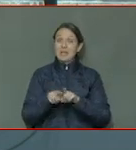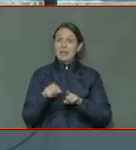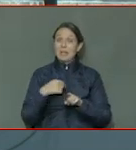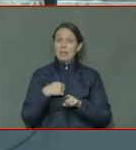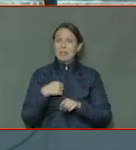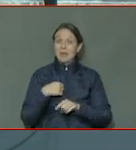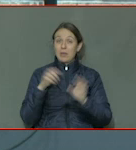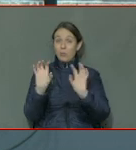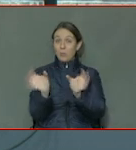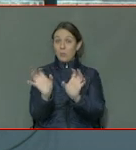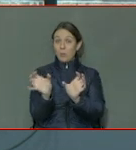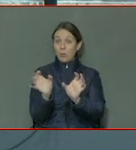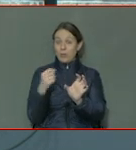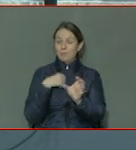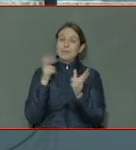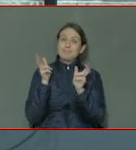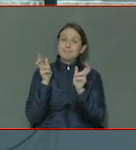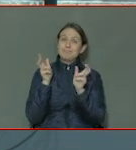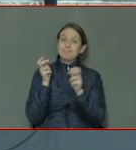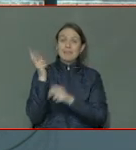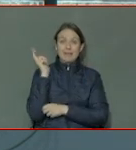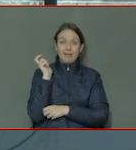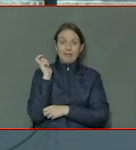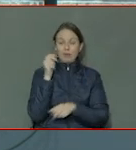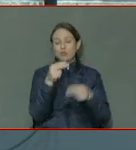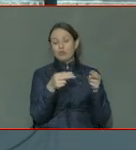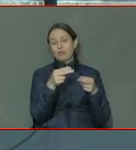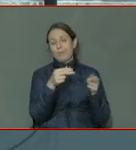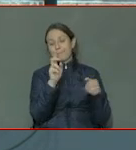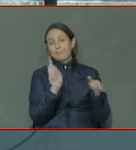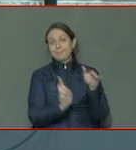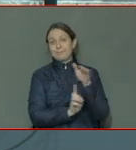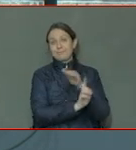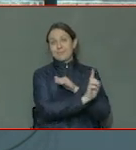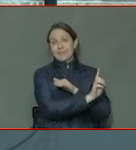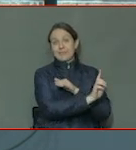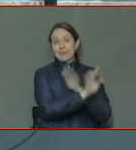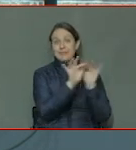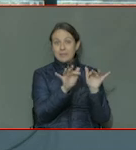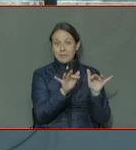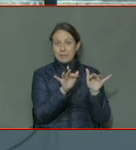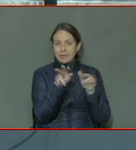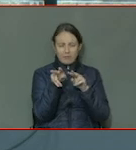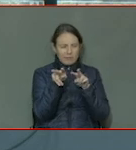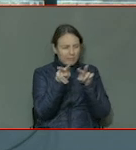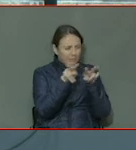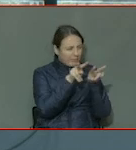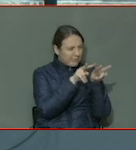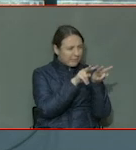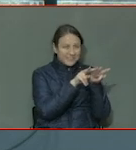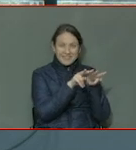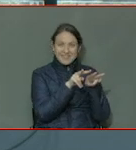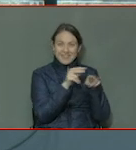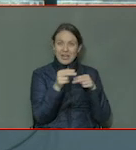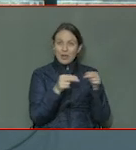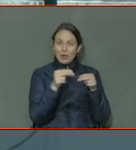the radio that when you walk into a shop, they looked at the people and they see when you walk in a